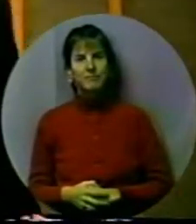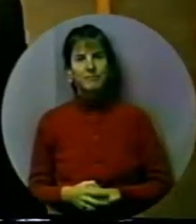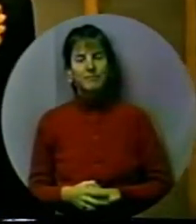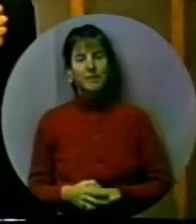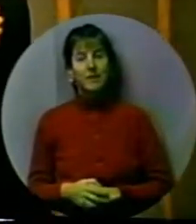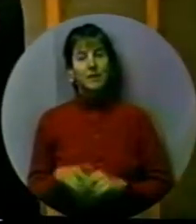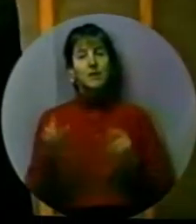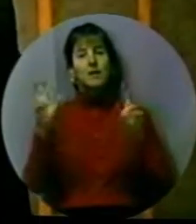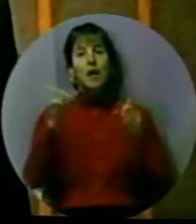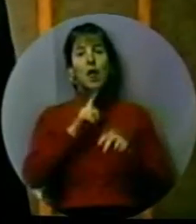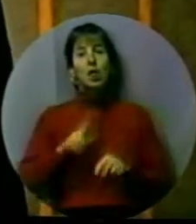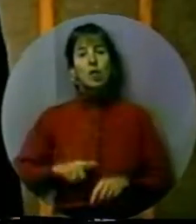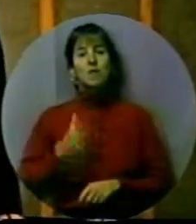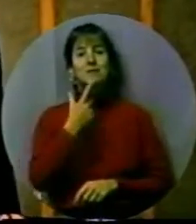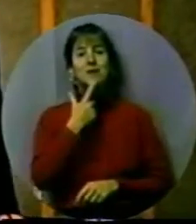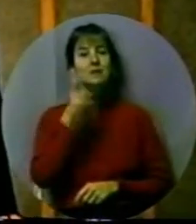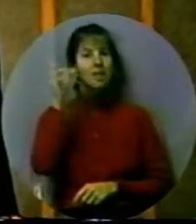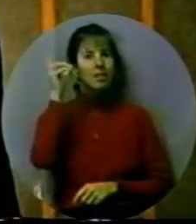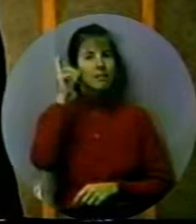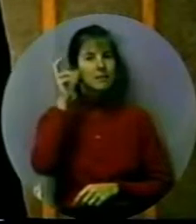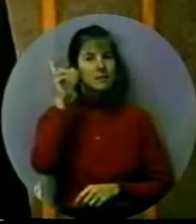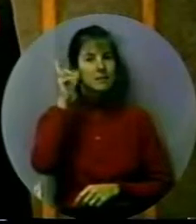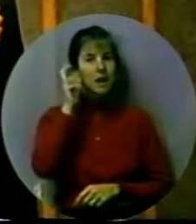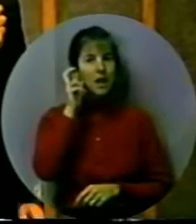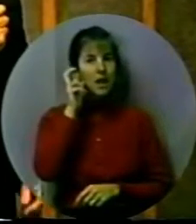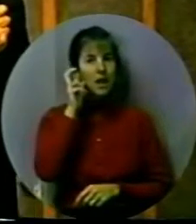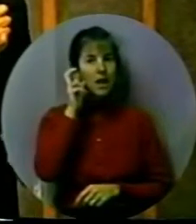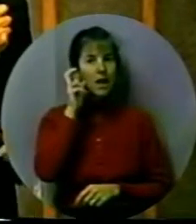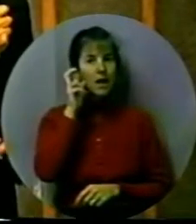And the Lord says, listen,